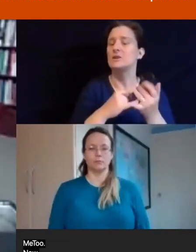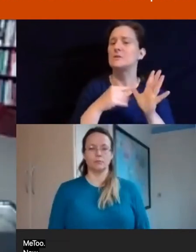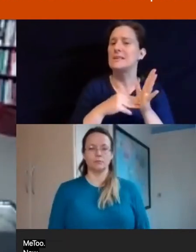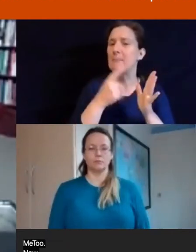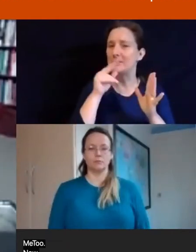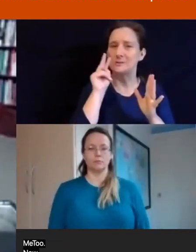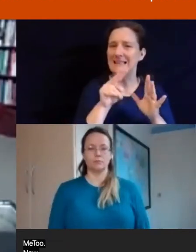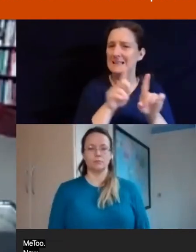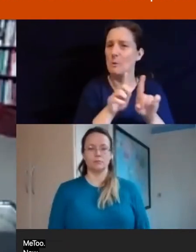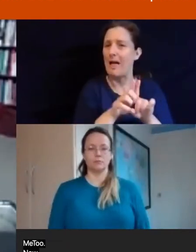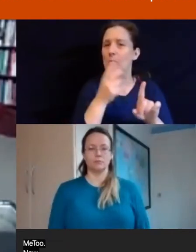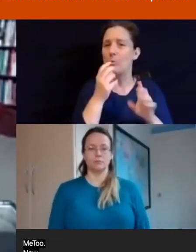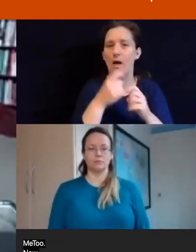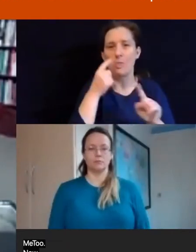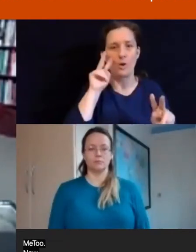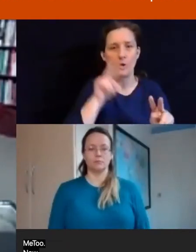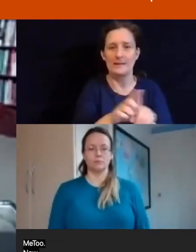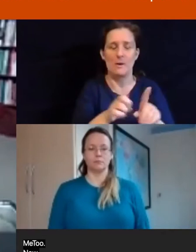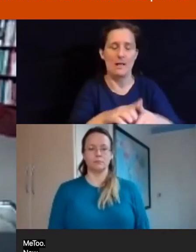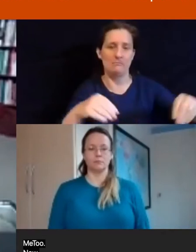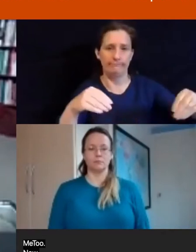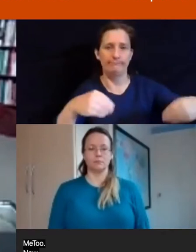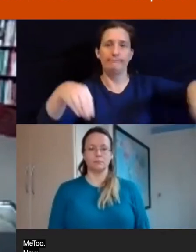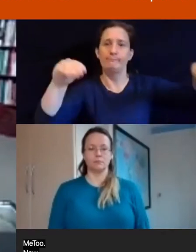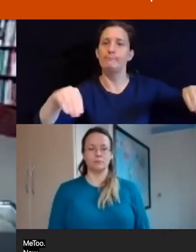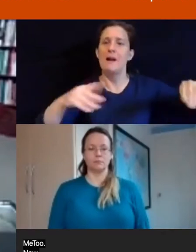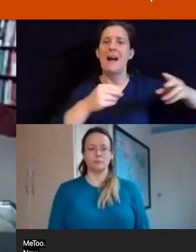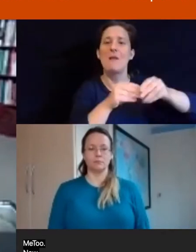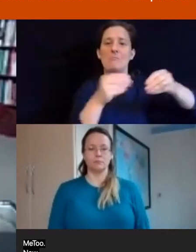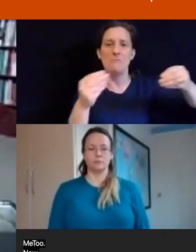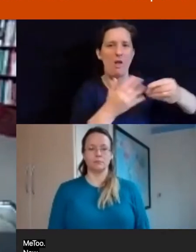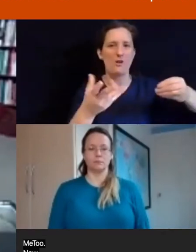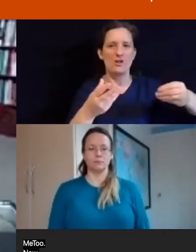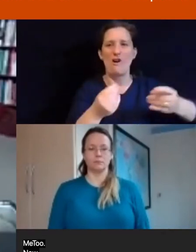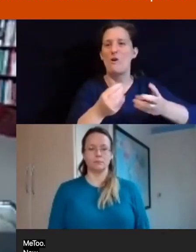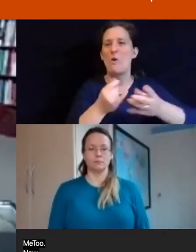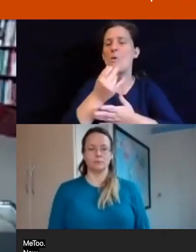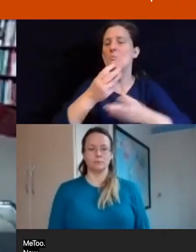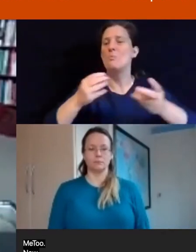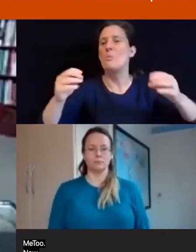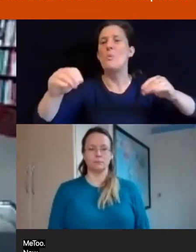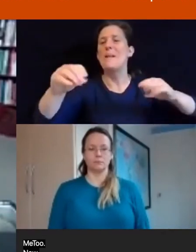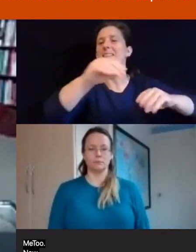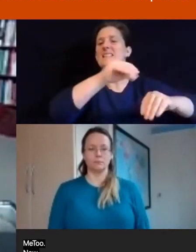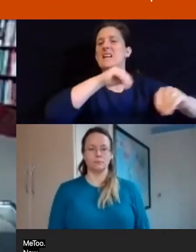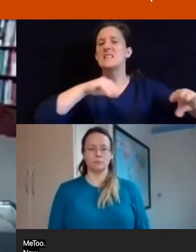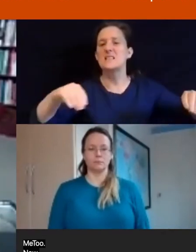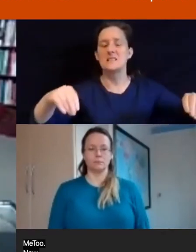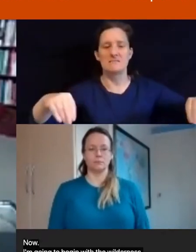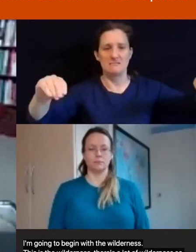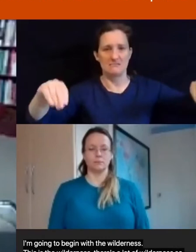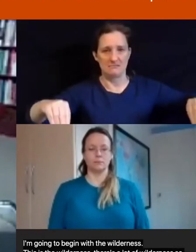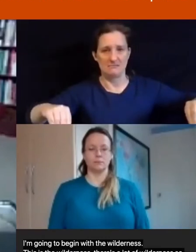This is the wilderness. There's a lot of wilderness, so we need to have just a little bit of